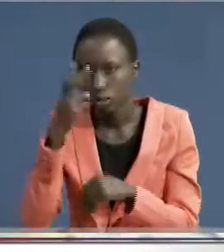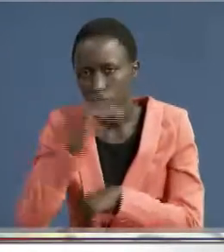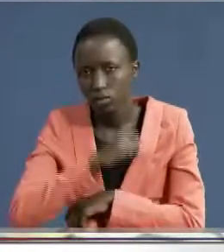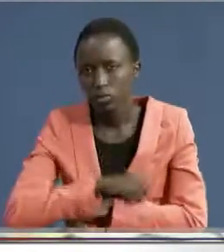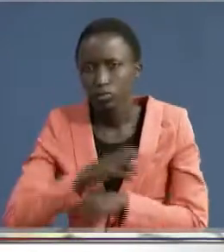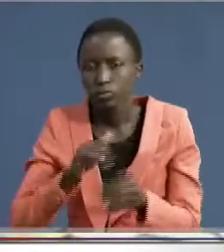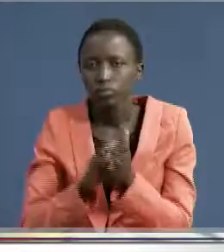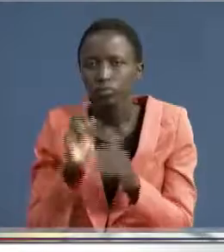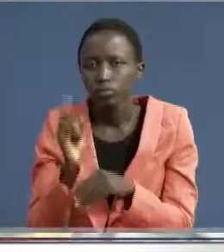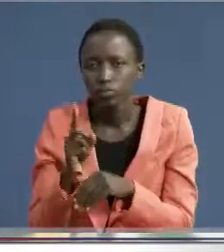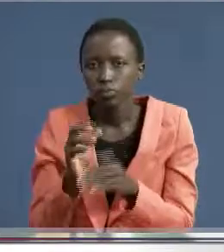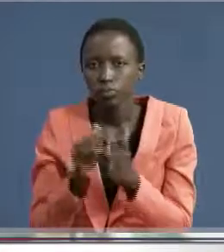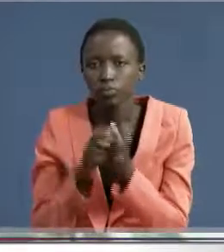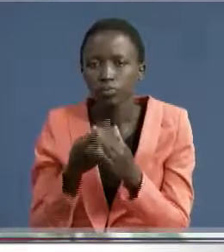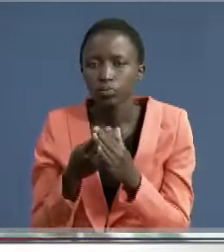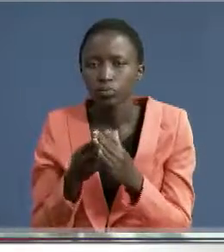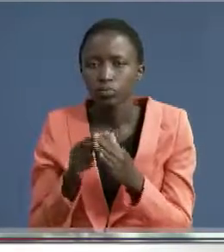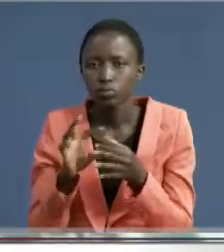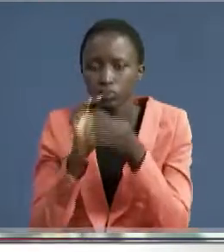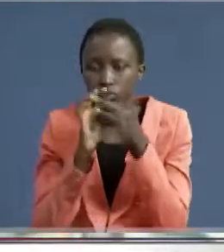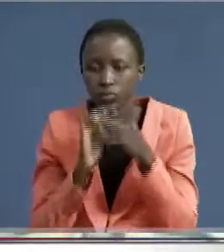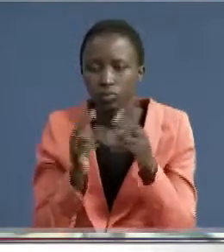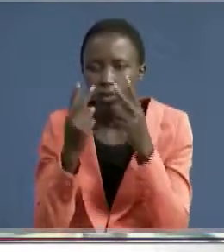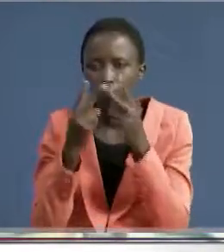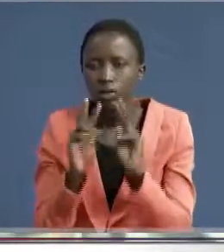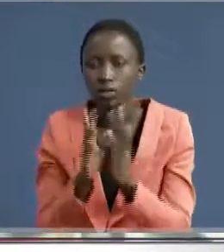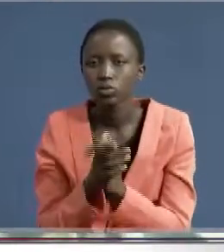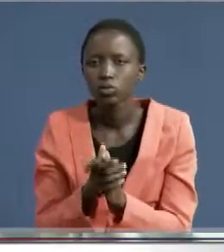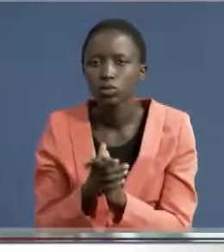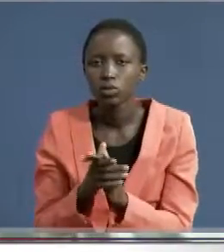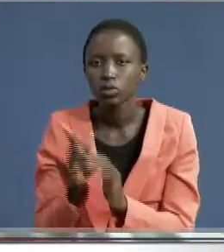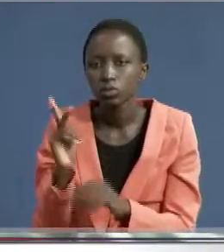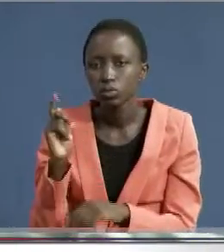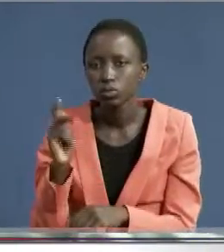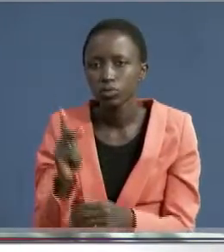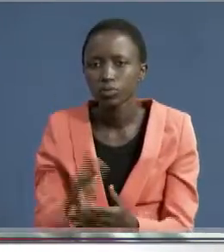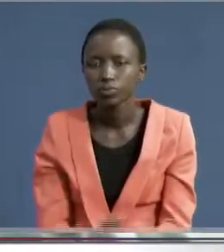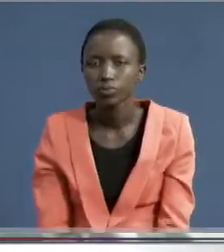blaming the matter on cultural values. Njamu Kiboi, KUTV.